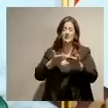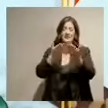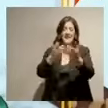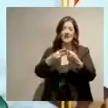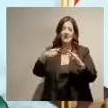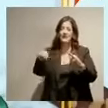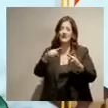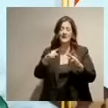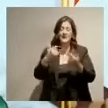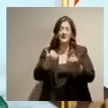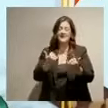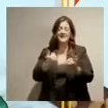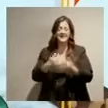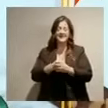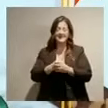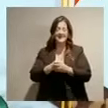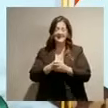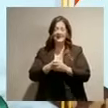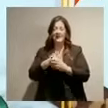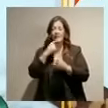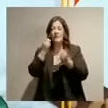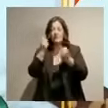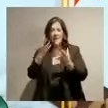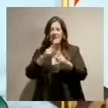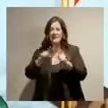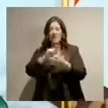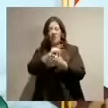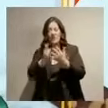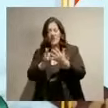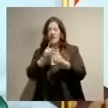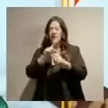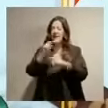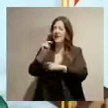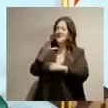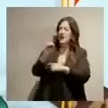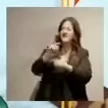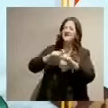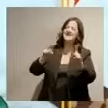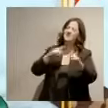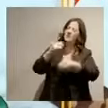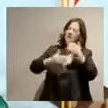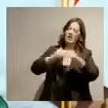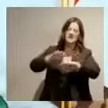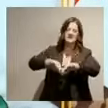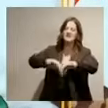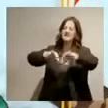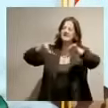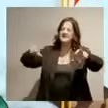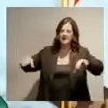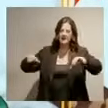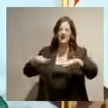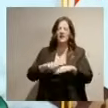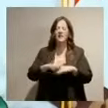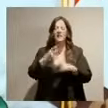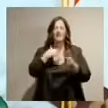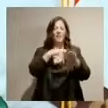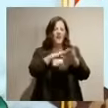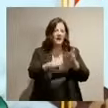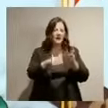We've adjudicated and considered many different alternatives. The MCO is a very different process, as you know, with CMS and waivers and